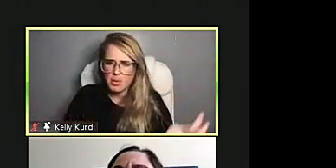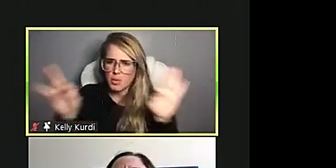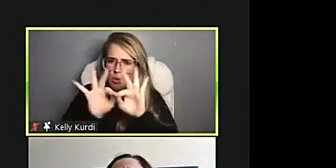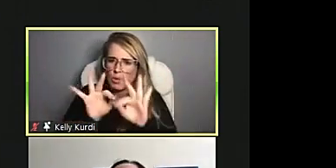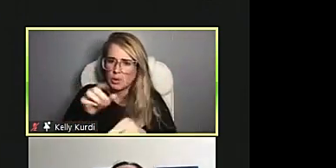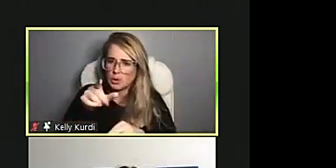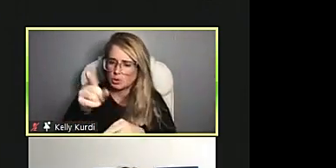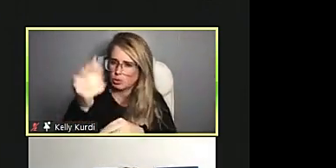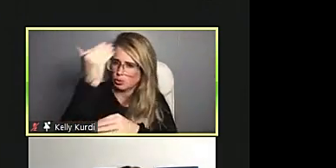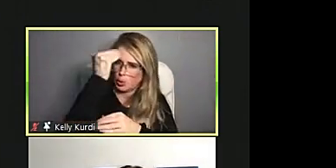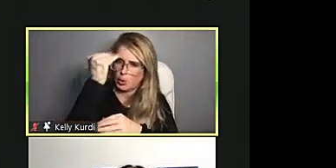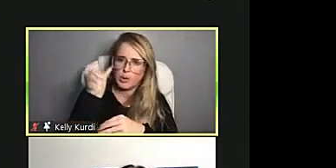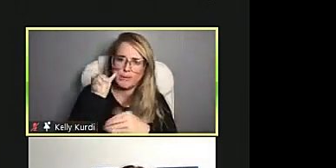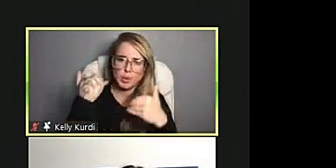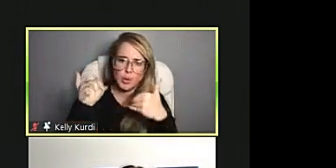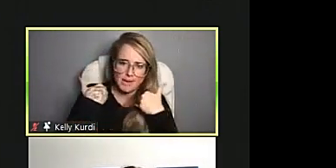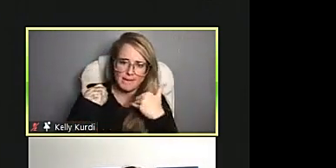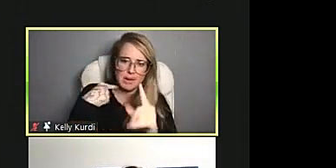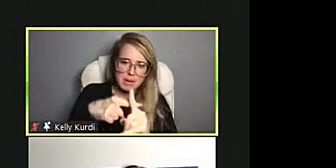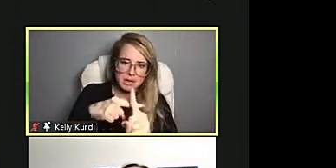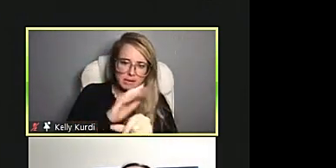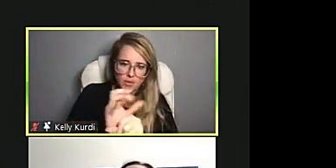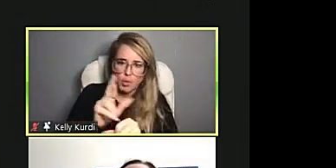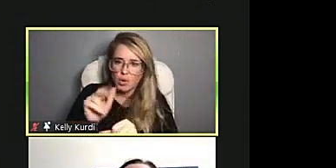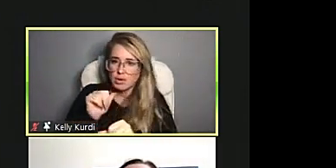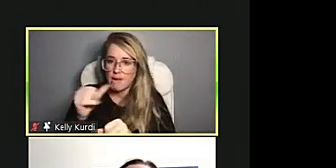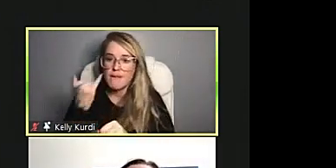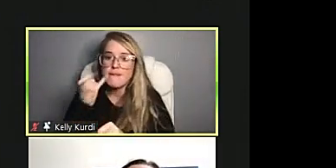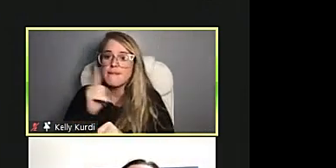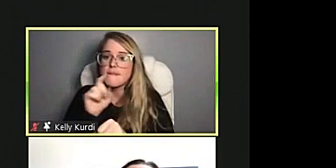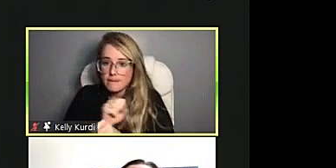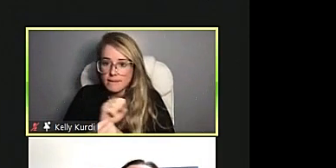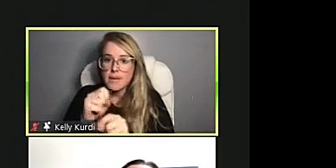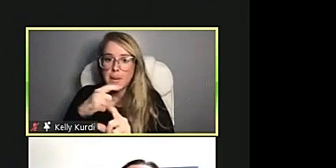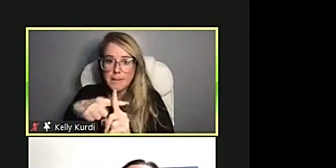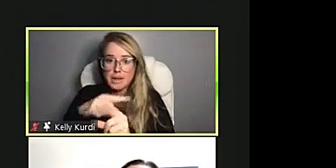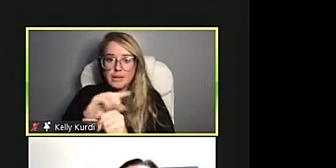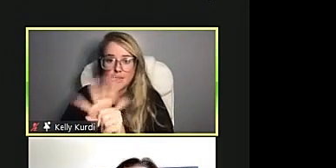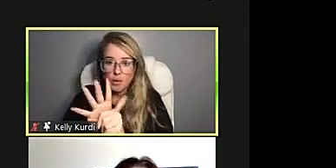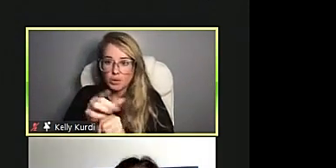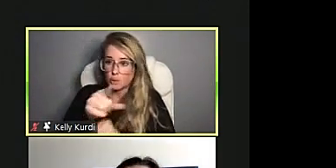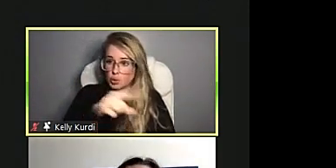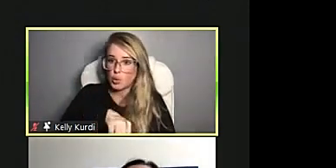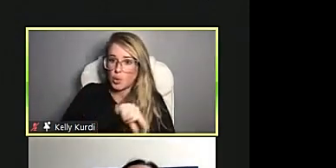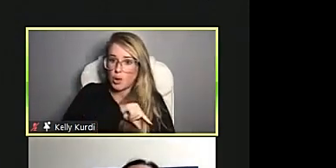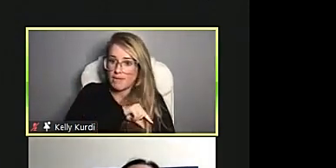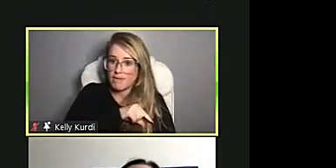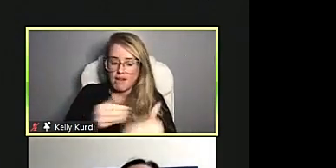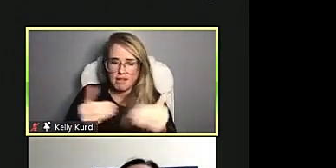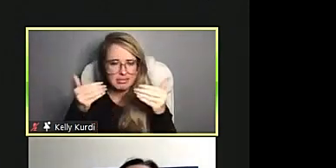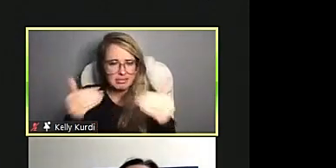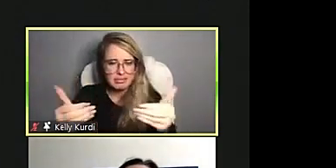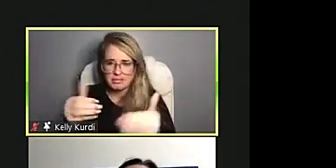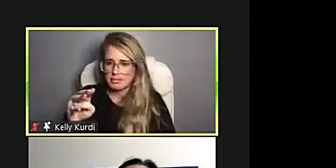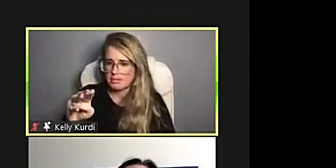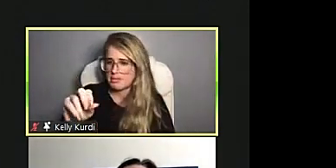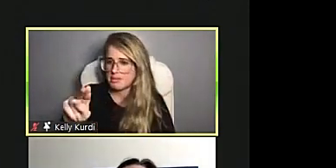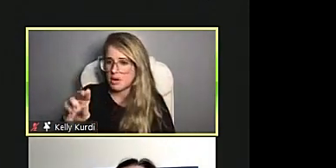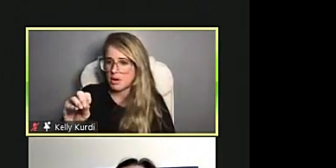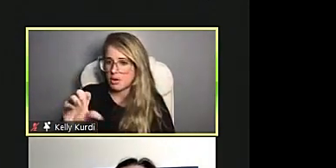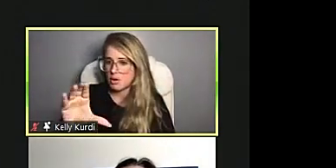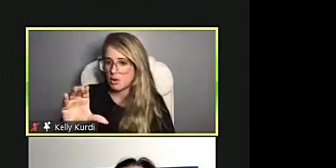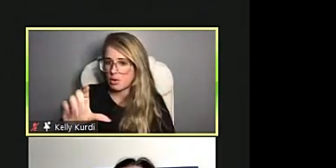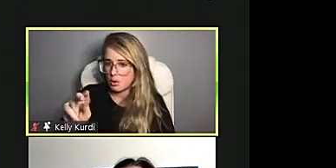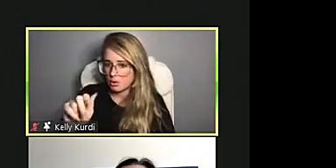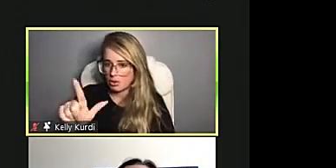or not. If you are positive and you qualify, let's get you monoclonal antibodies. These are treatments